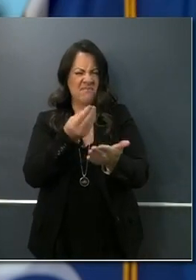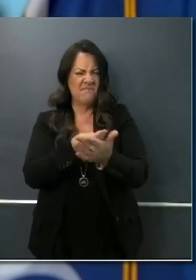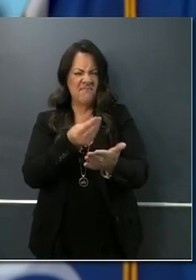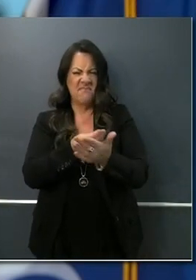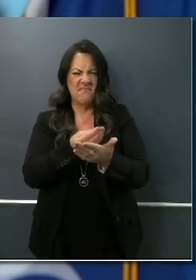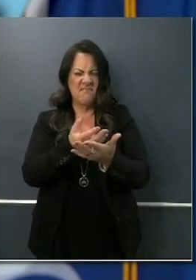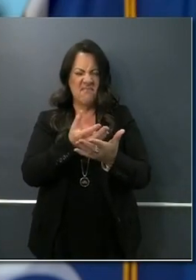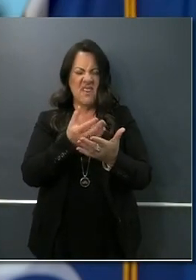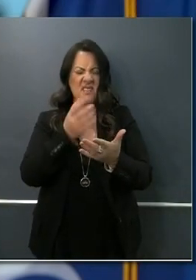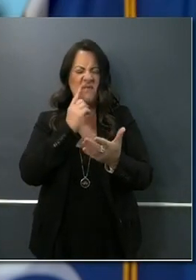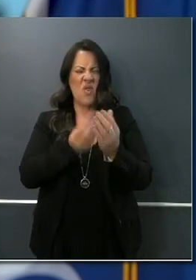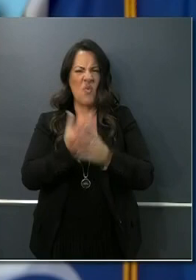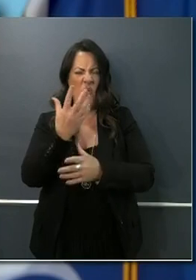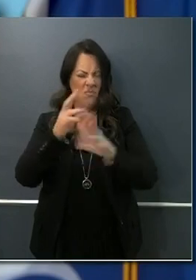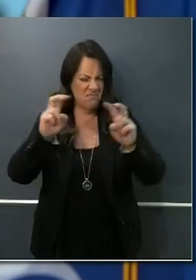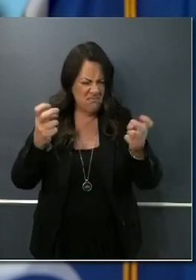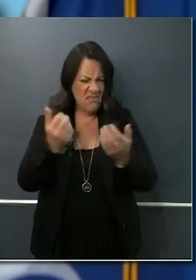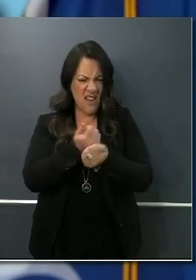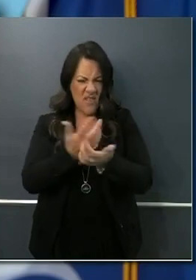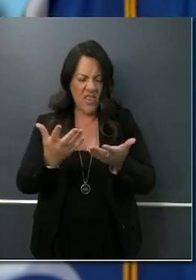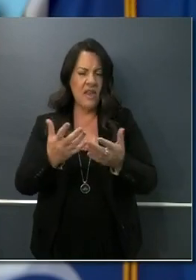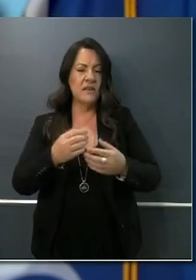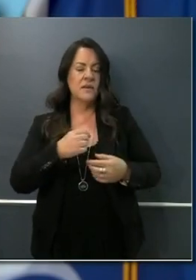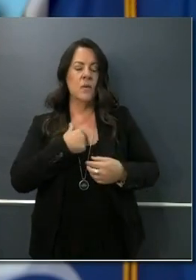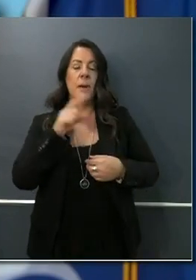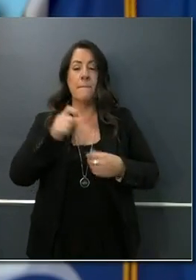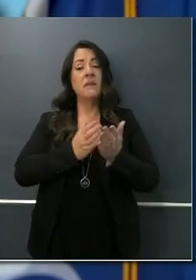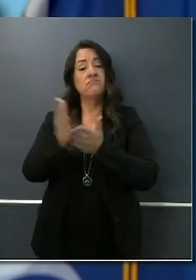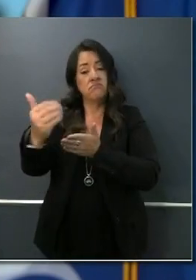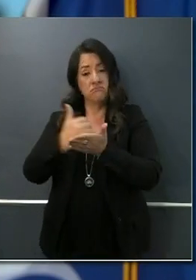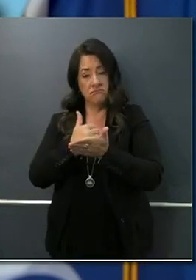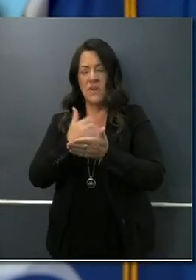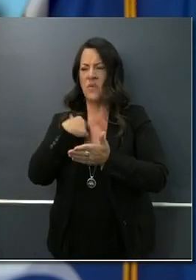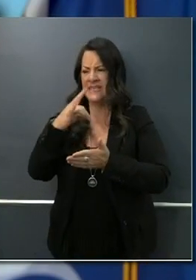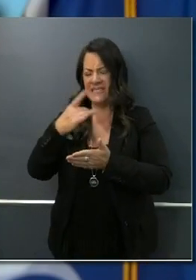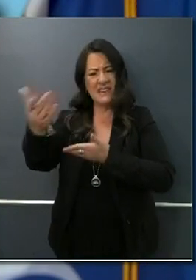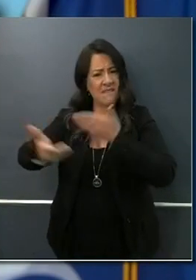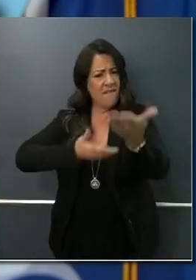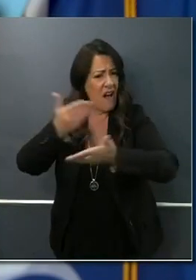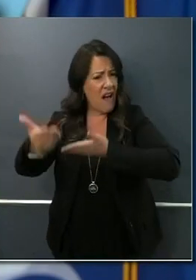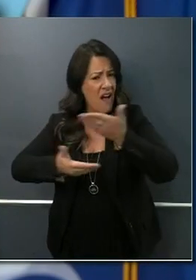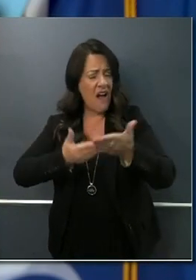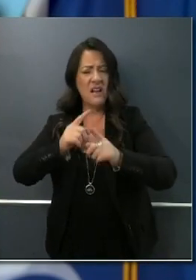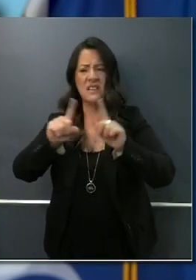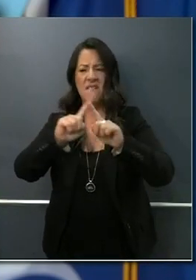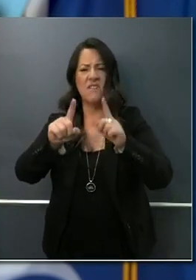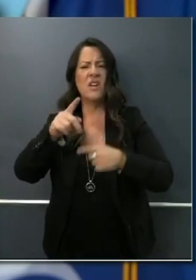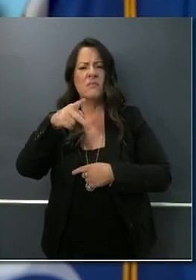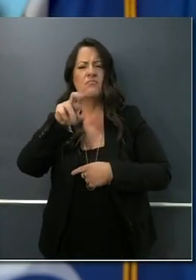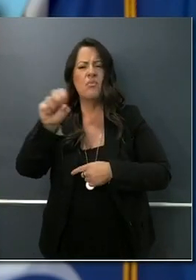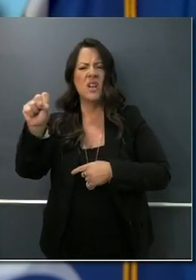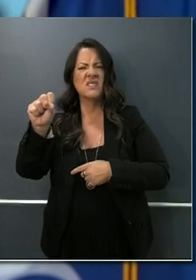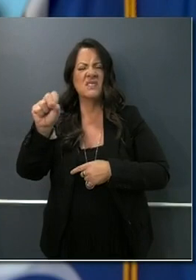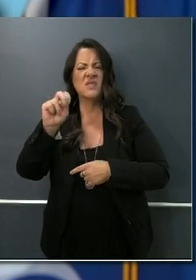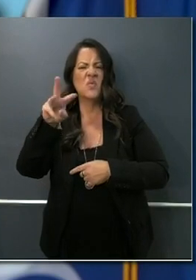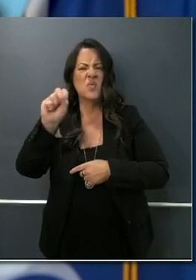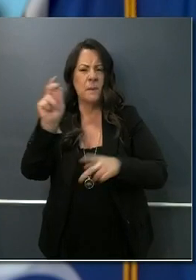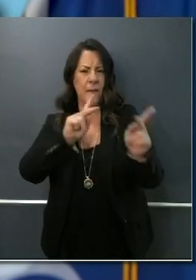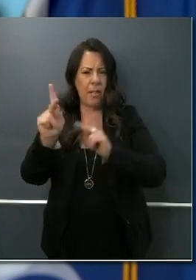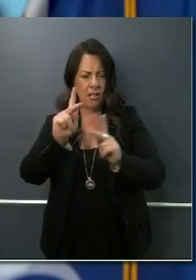that cause and to do so with some transparency, we're inviting the press and others in on a series of